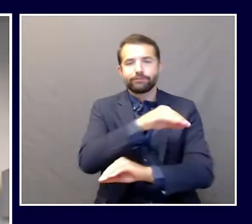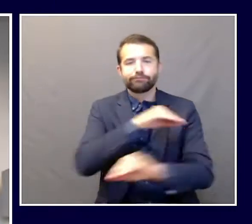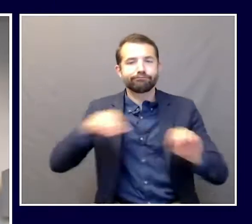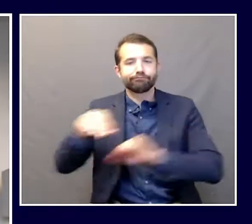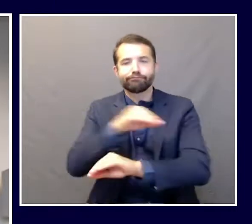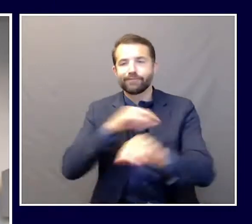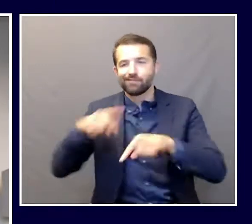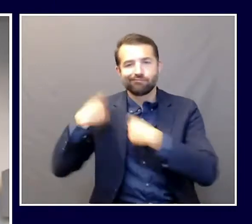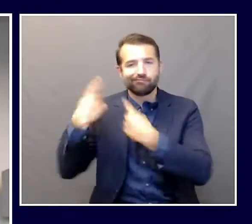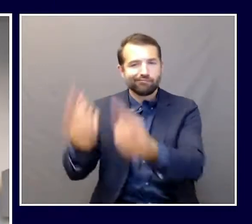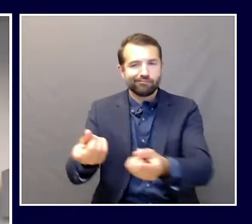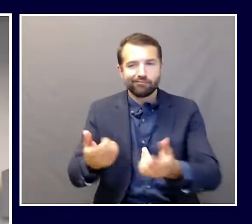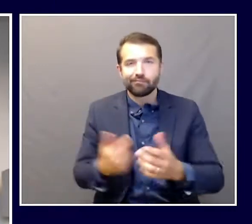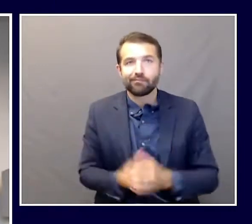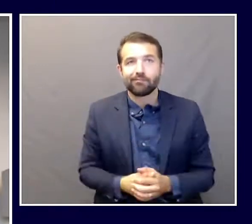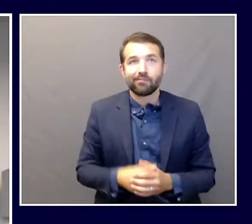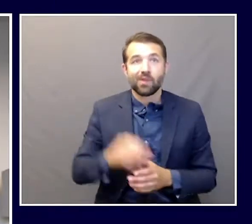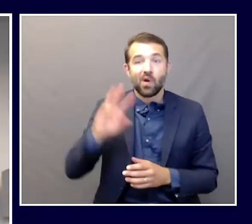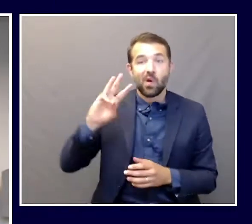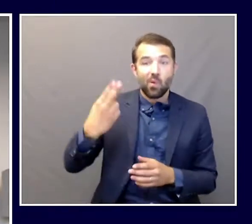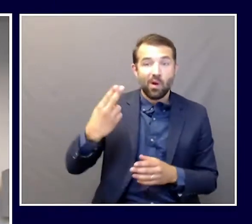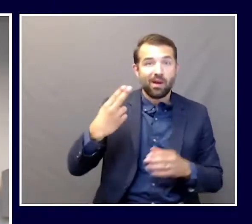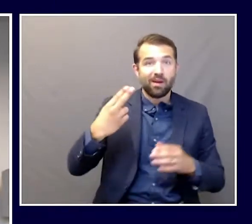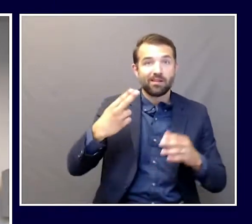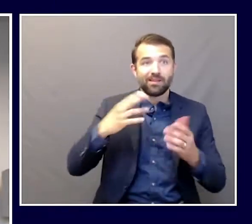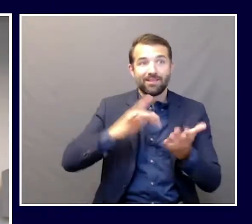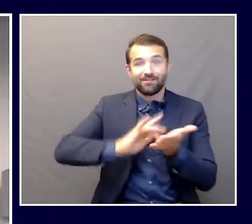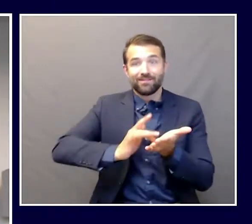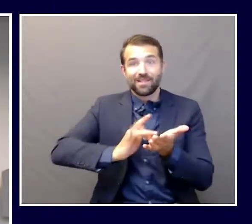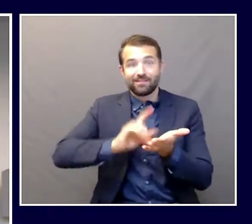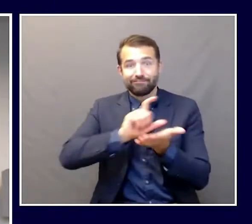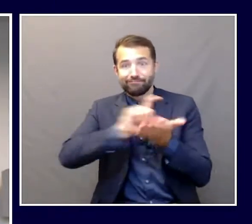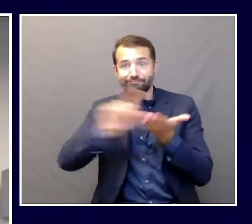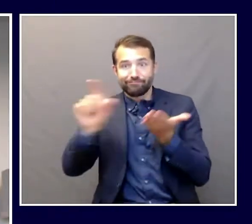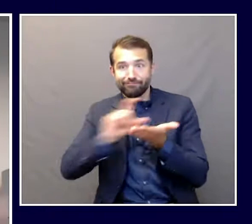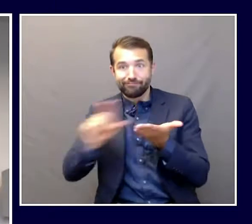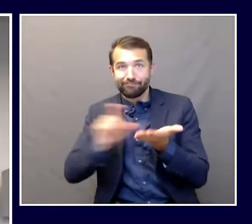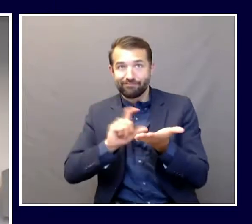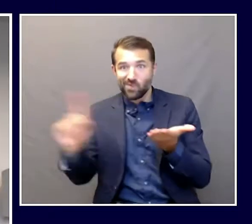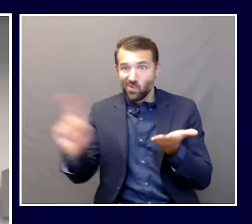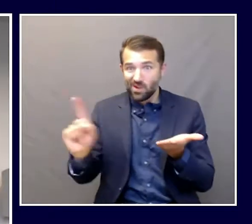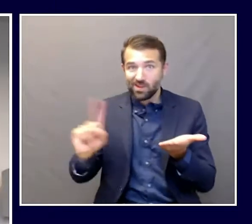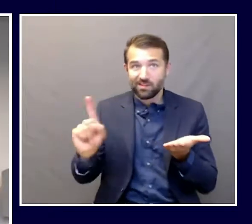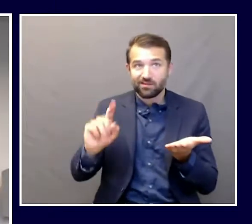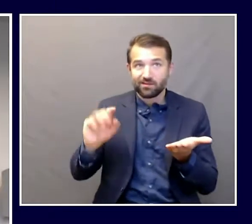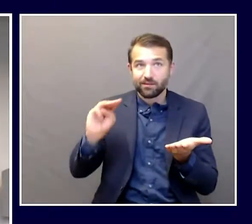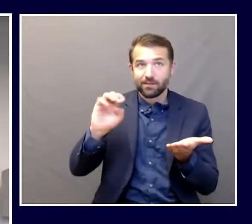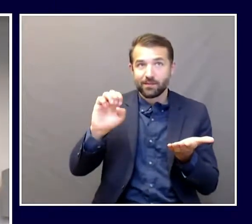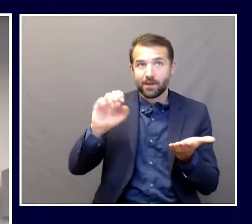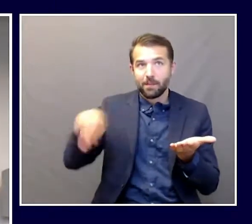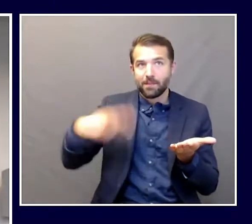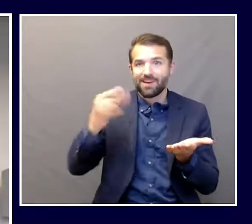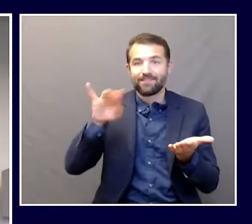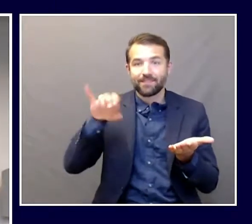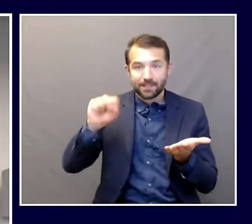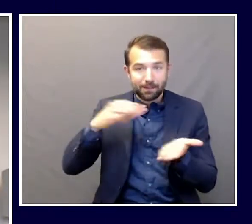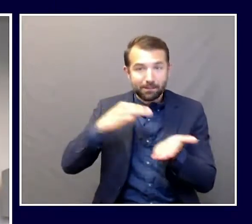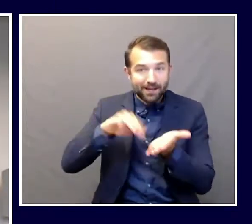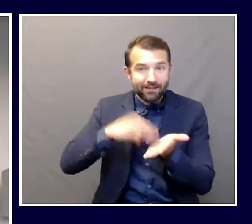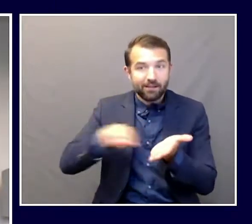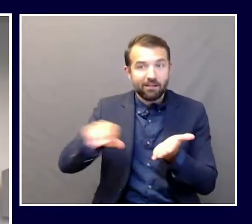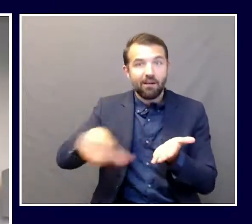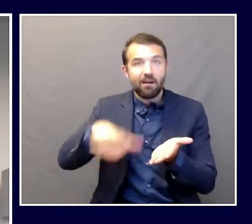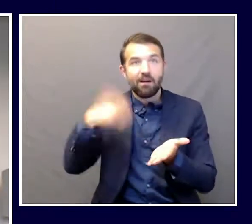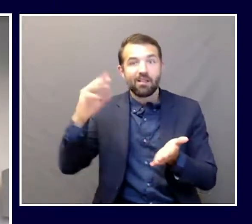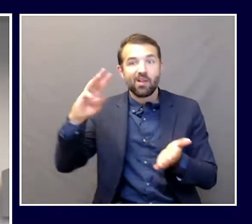the Pfizer warehouse is, we use the ones that are already in the state from other providers.